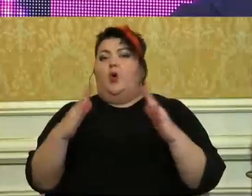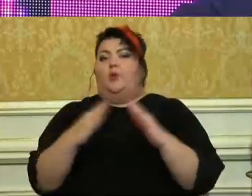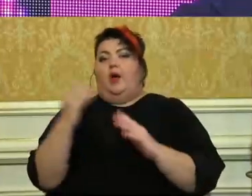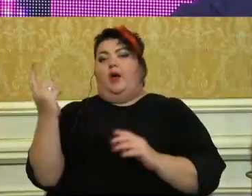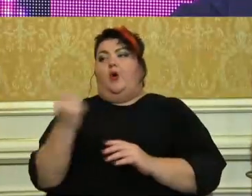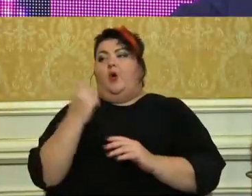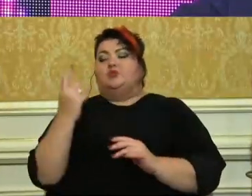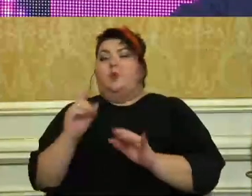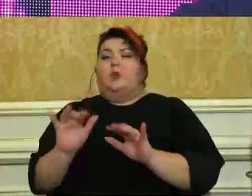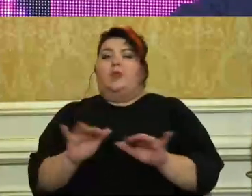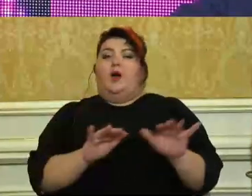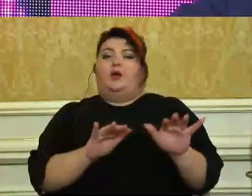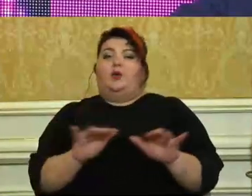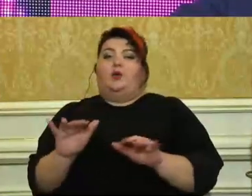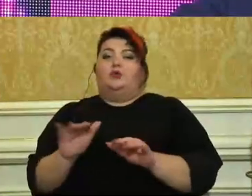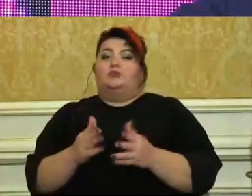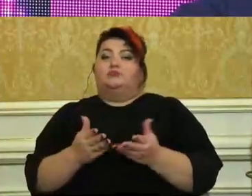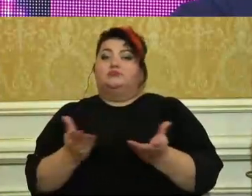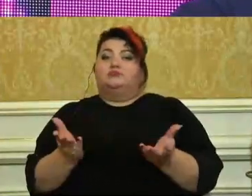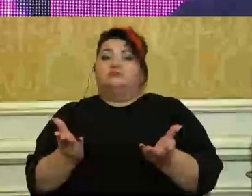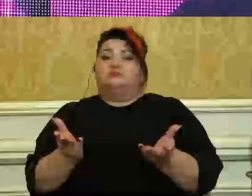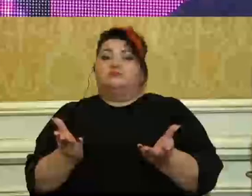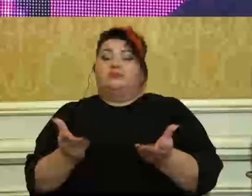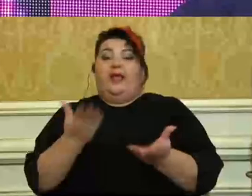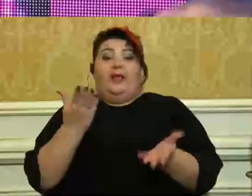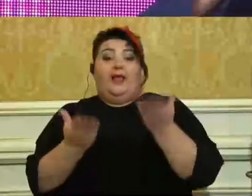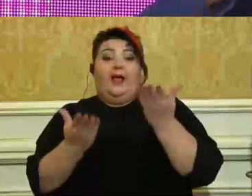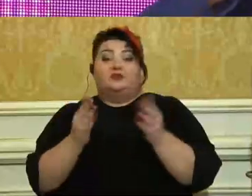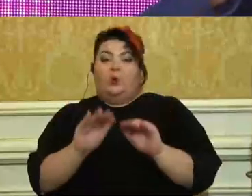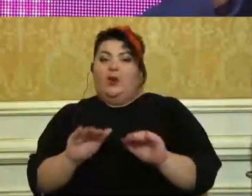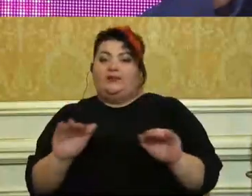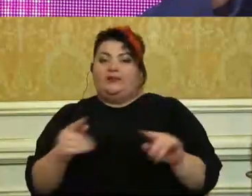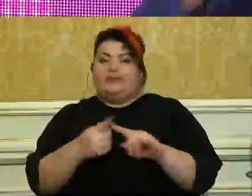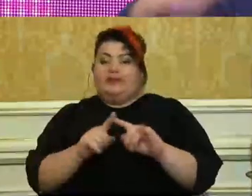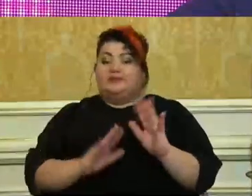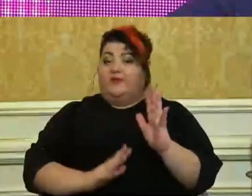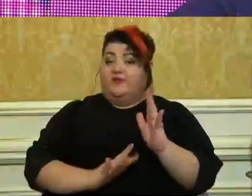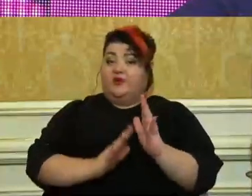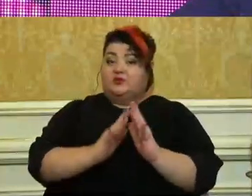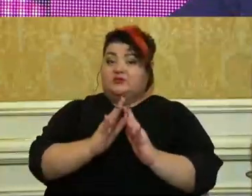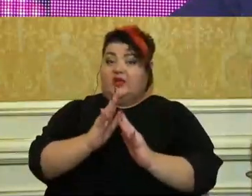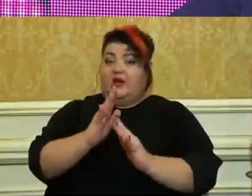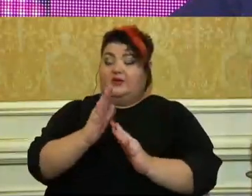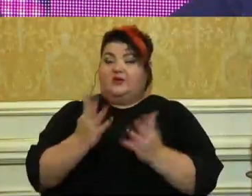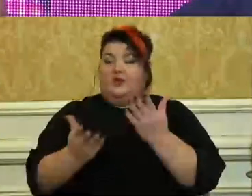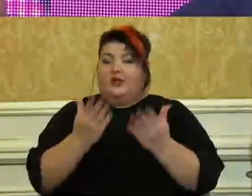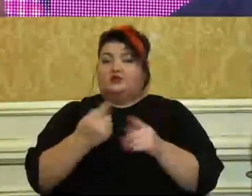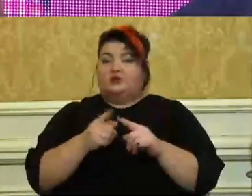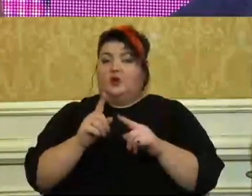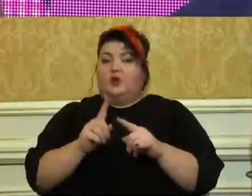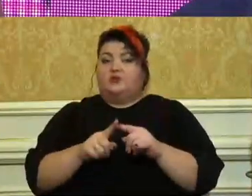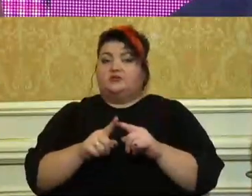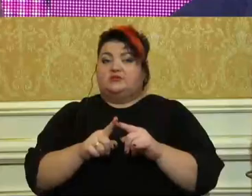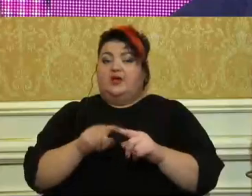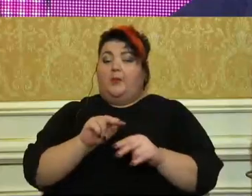mainly women, they were accepted as the housewives. So, well, you know, that's a kind of influence for the